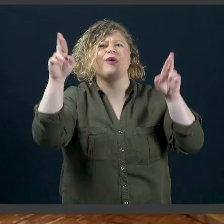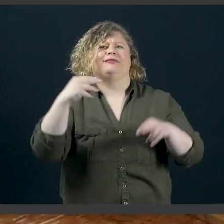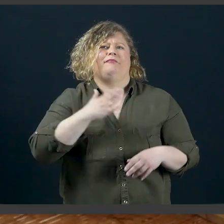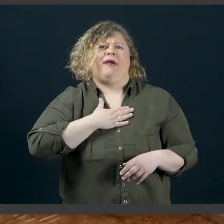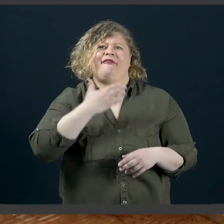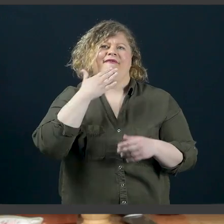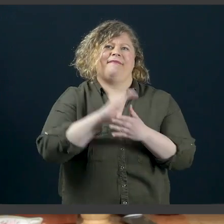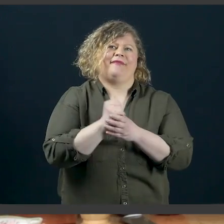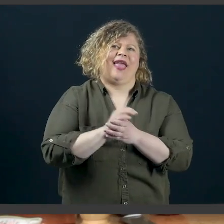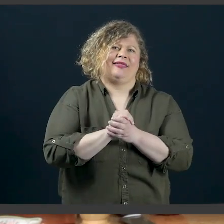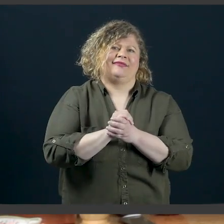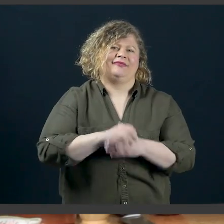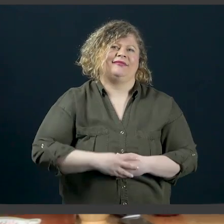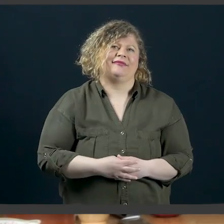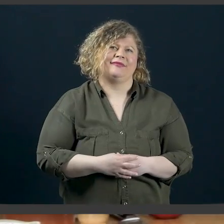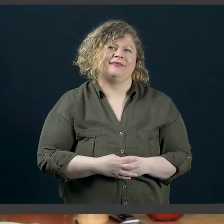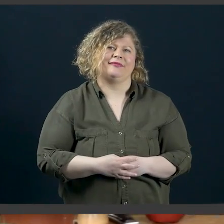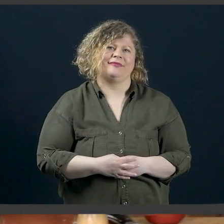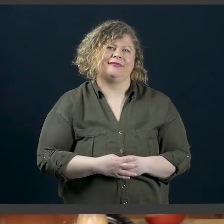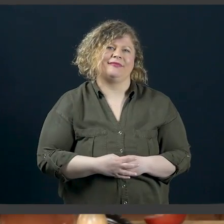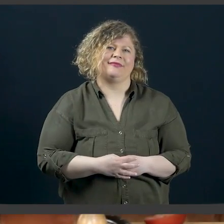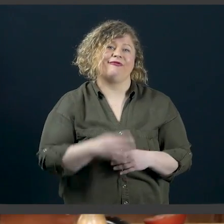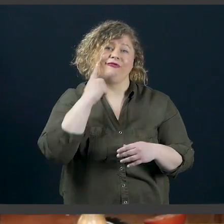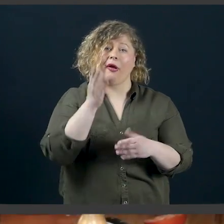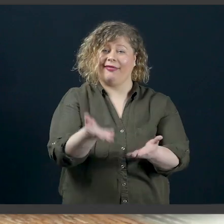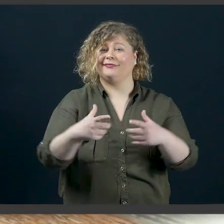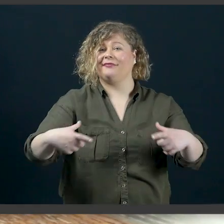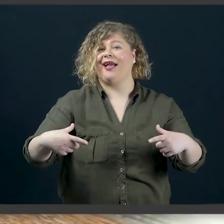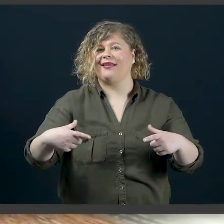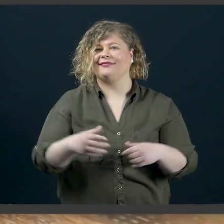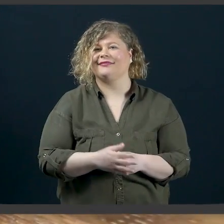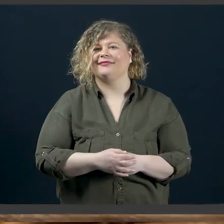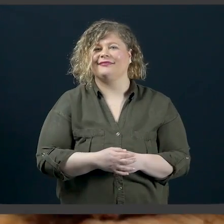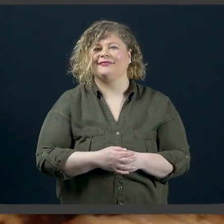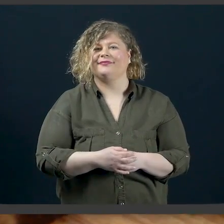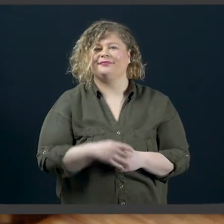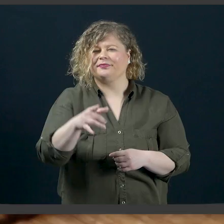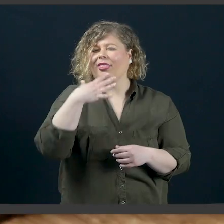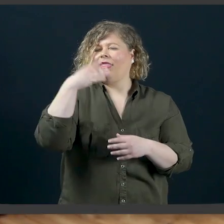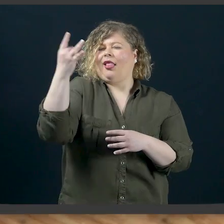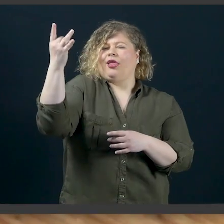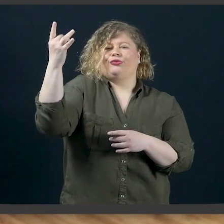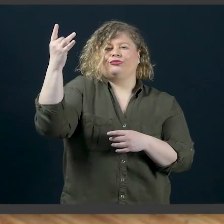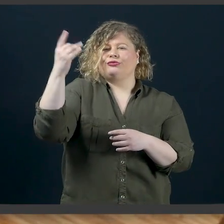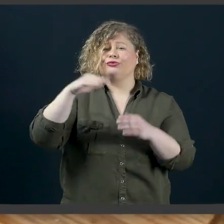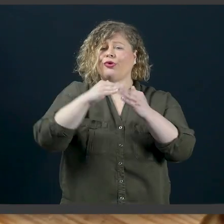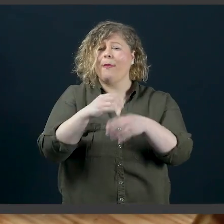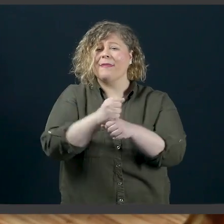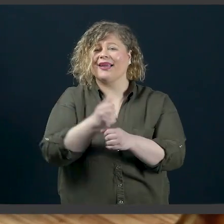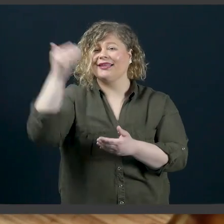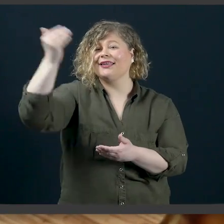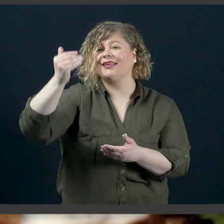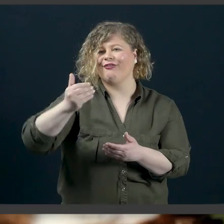because you wish to be my friends for this platter, and this is the most